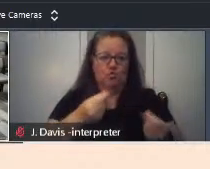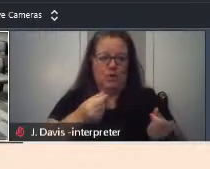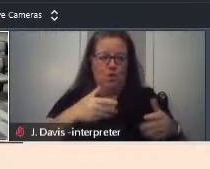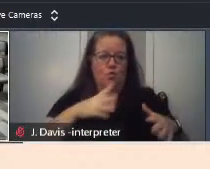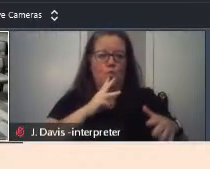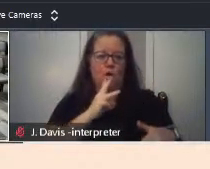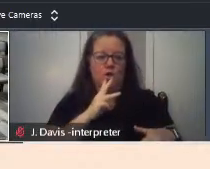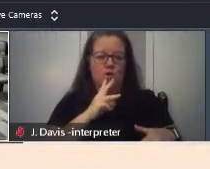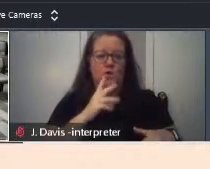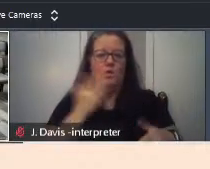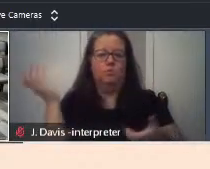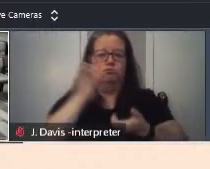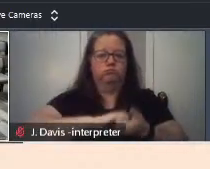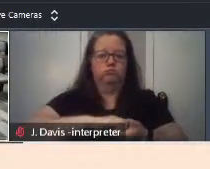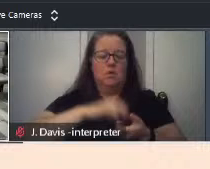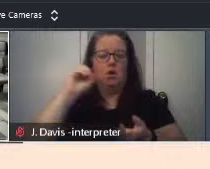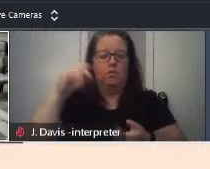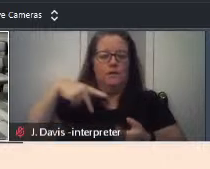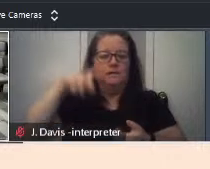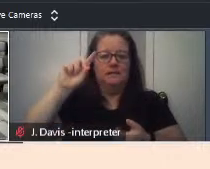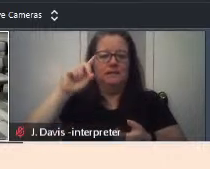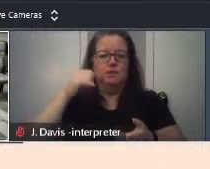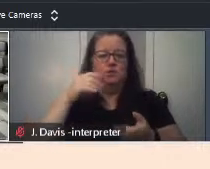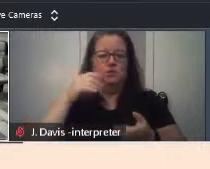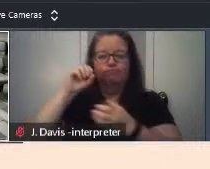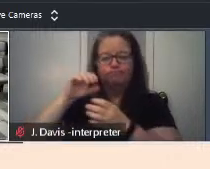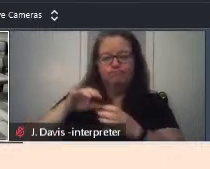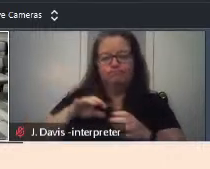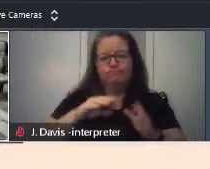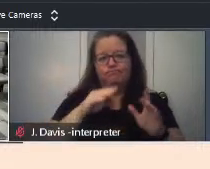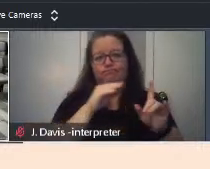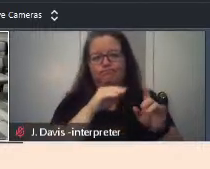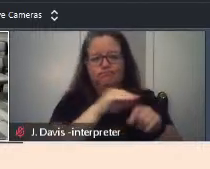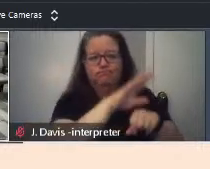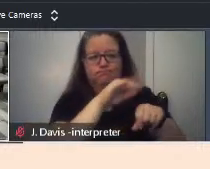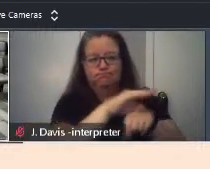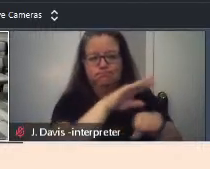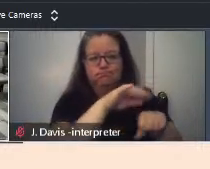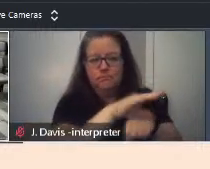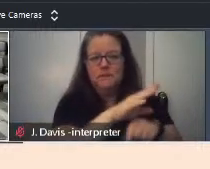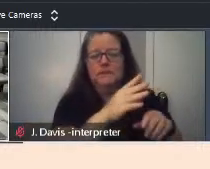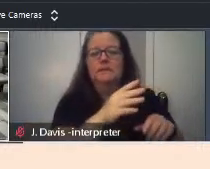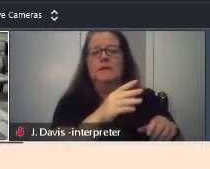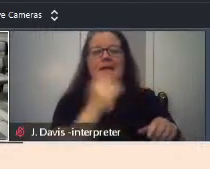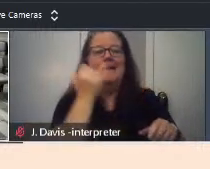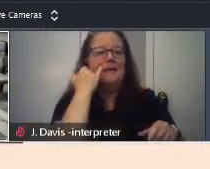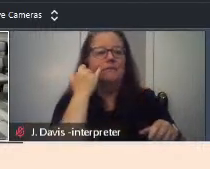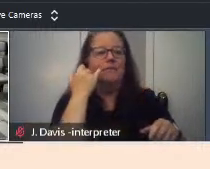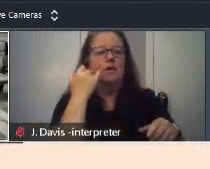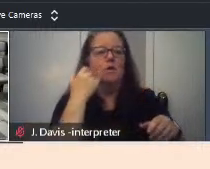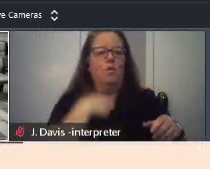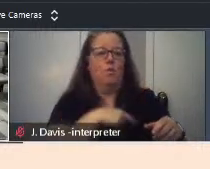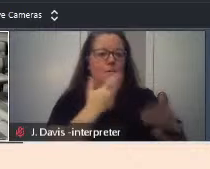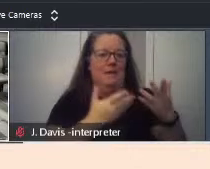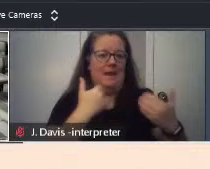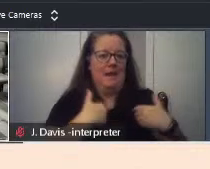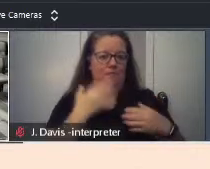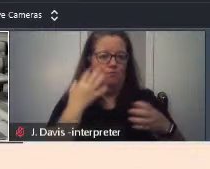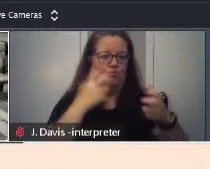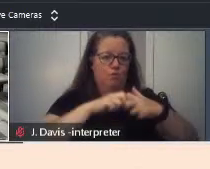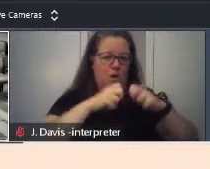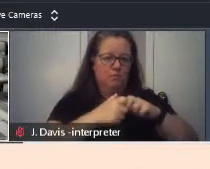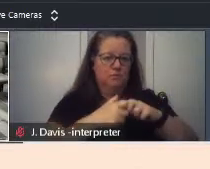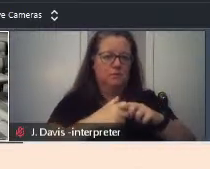with them closely to provide comments if we have issues with anything going in that could potentially impact well